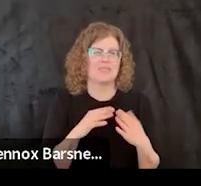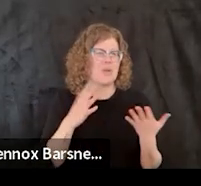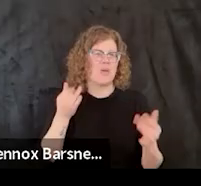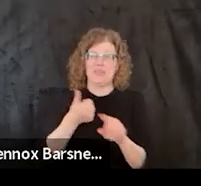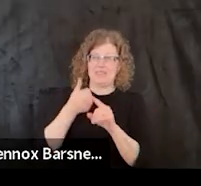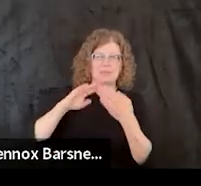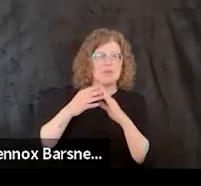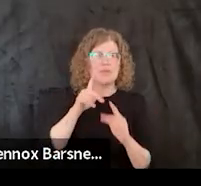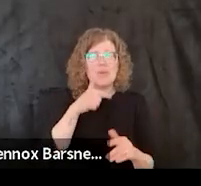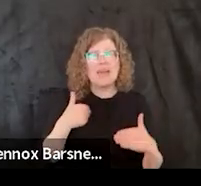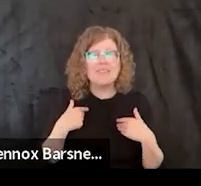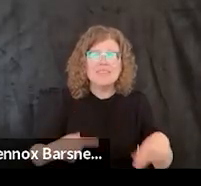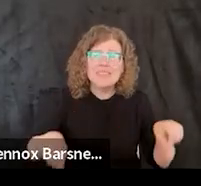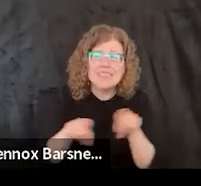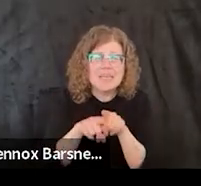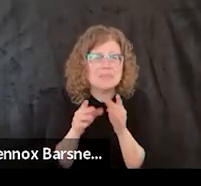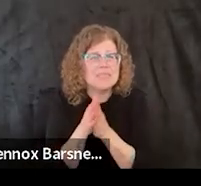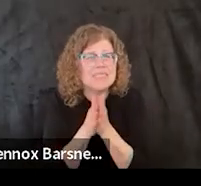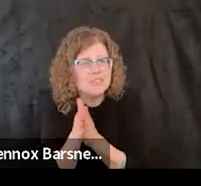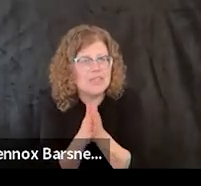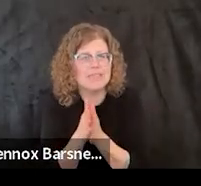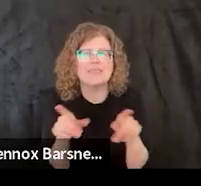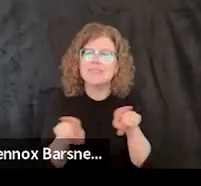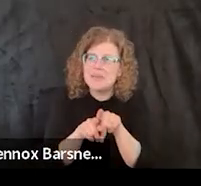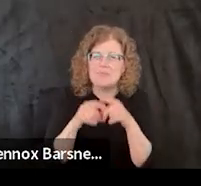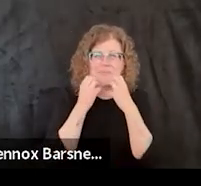particular interest, value, aesthetic, or curiosity with you.